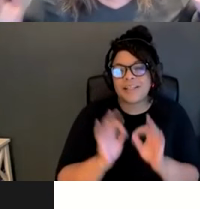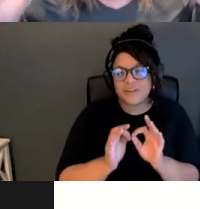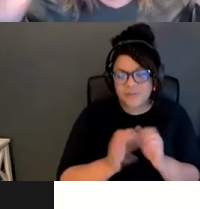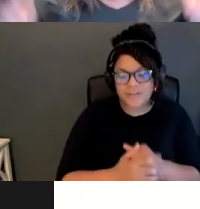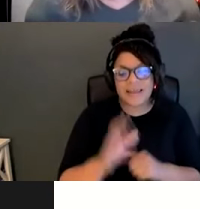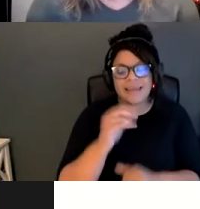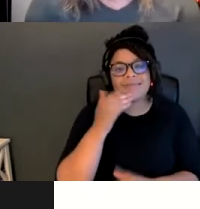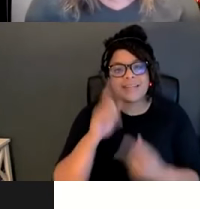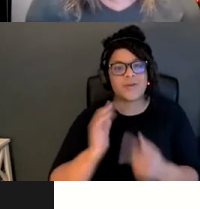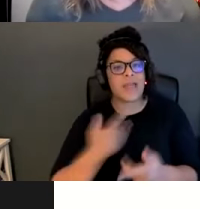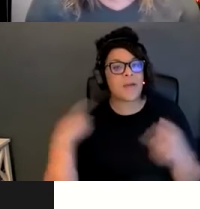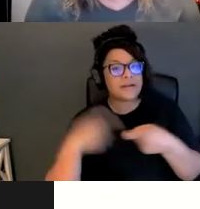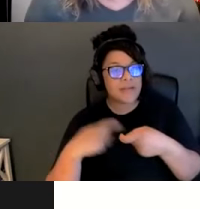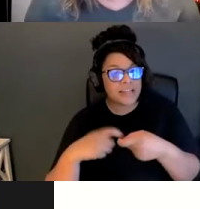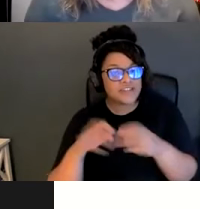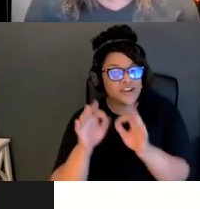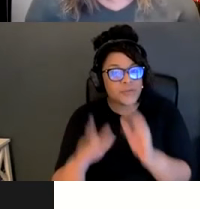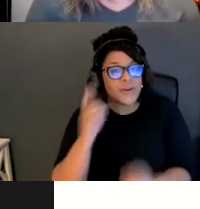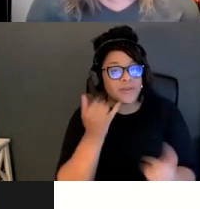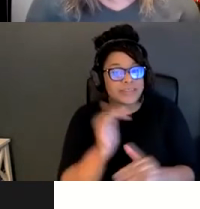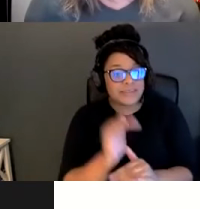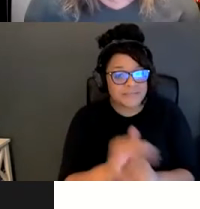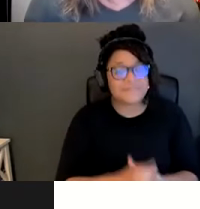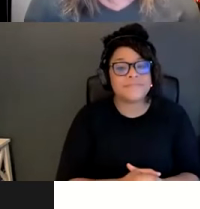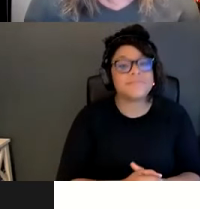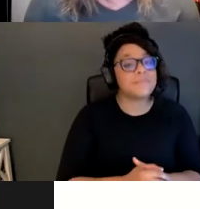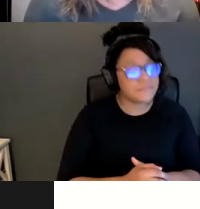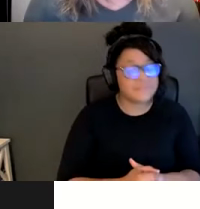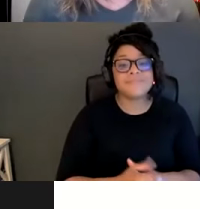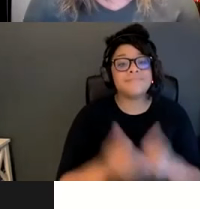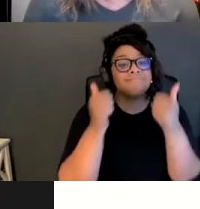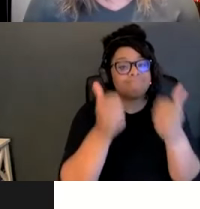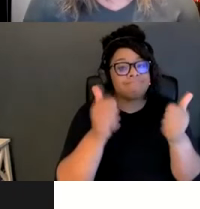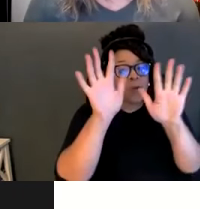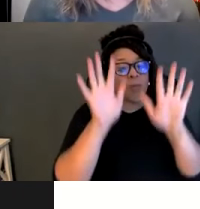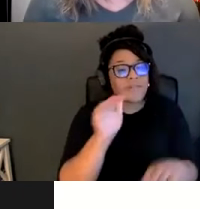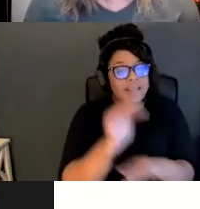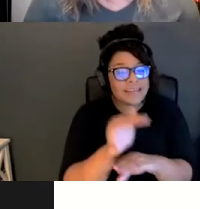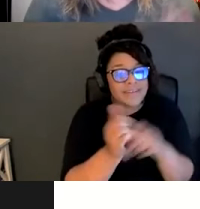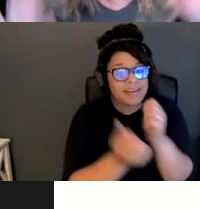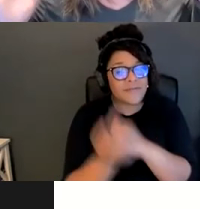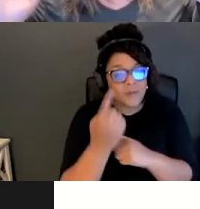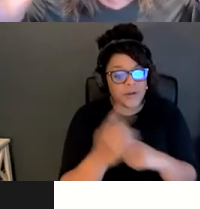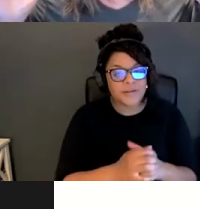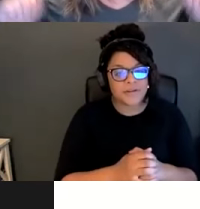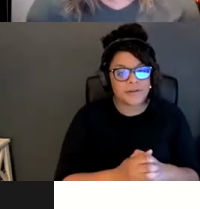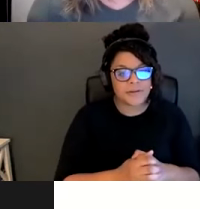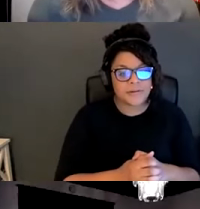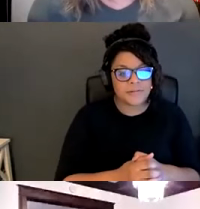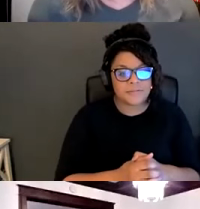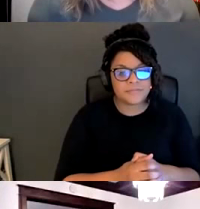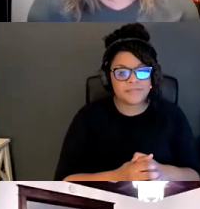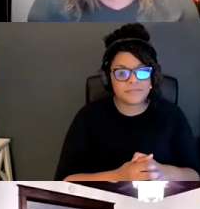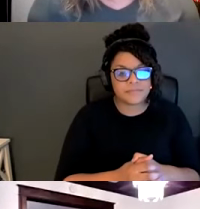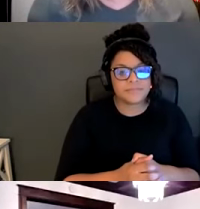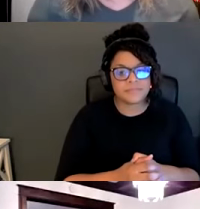our Spanish interpreter for the evening. So have a wonderful evening, everybody. And we will